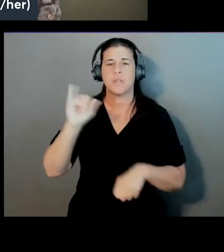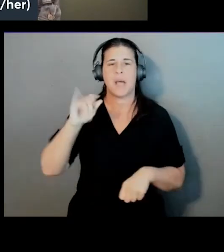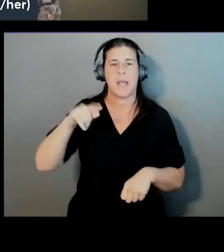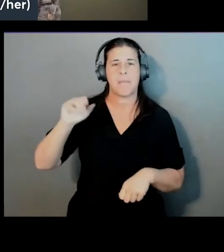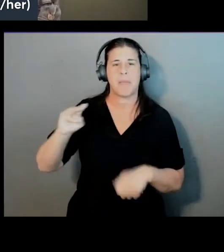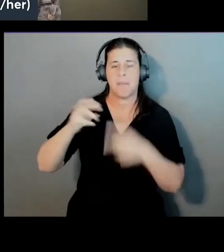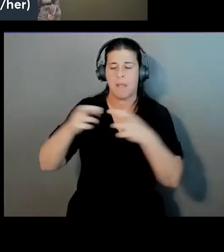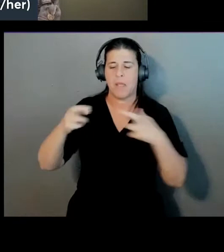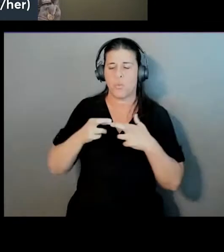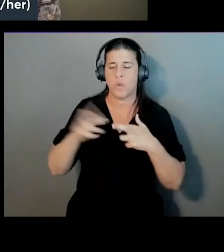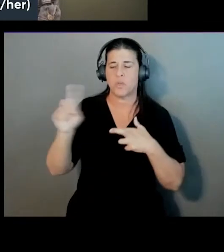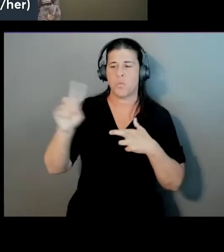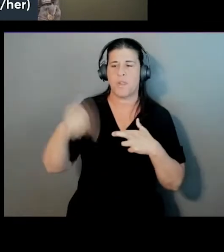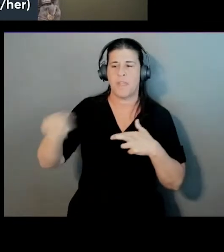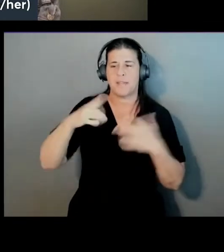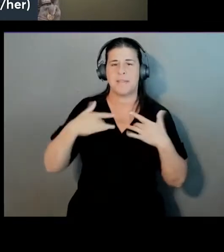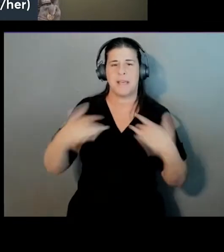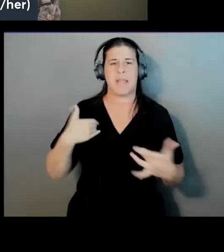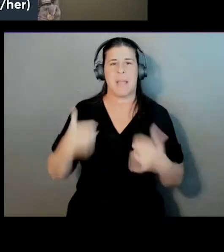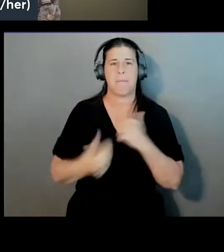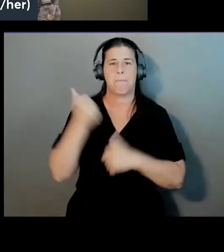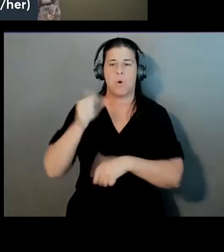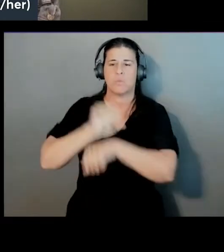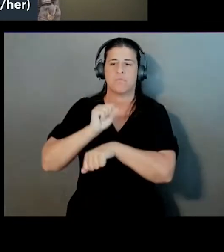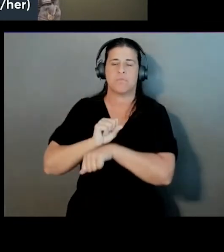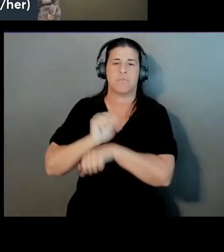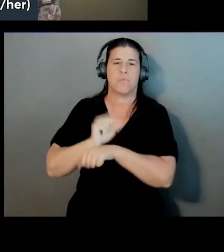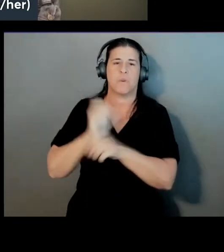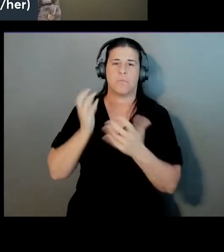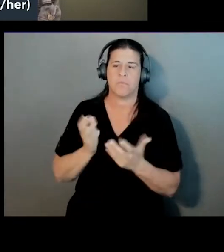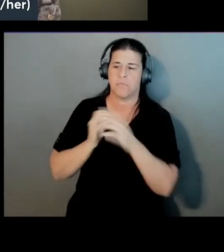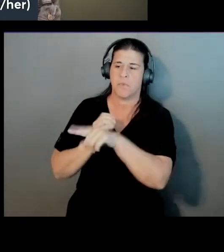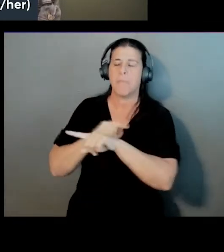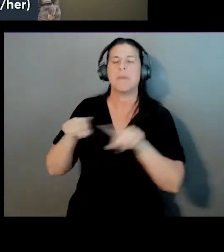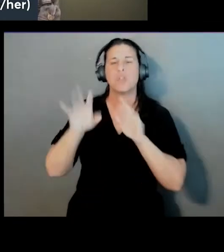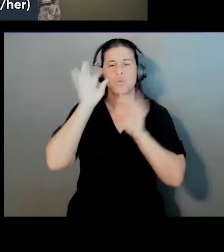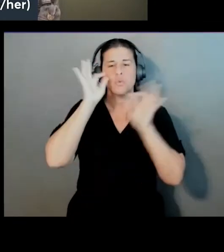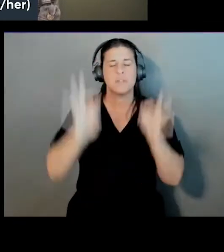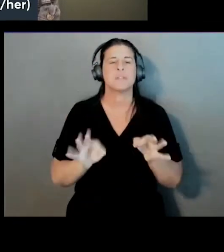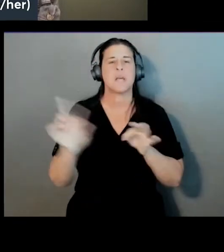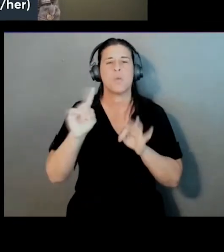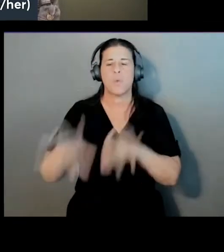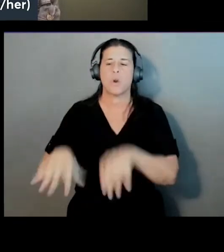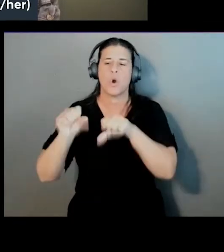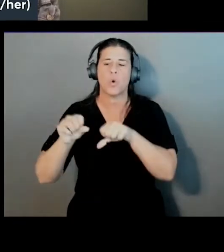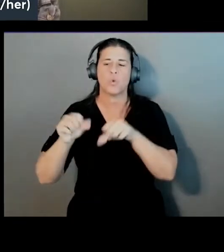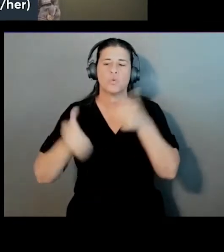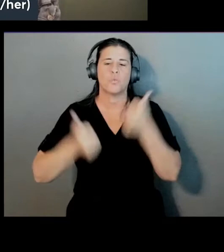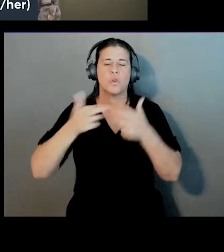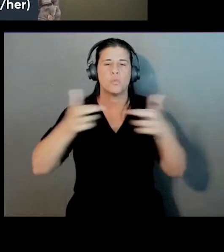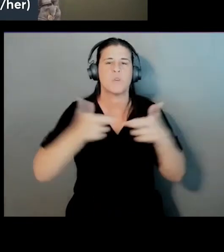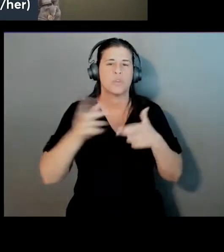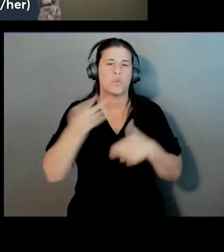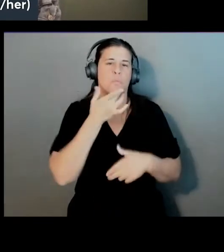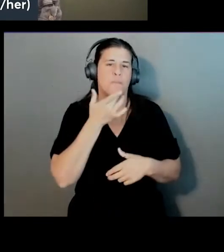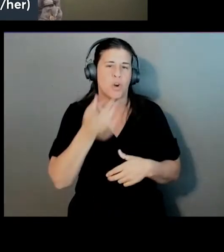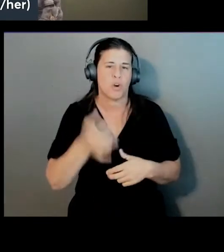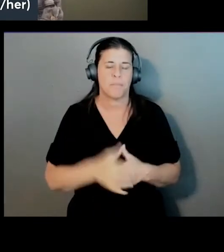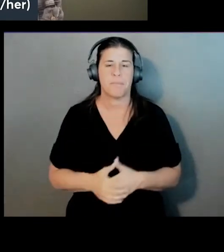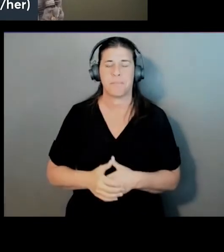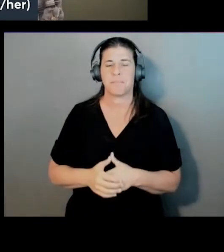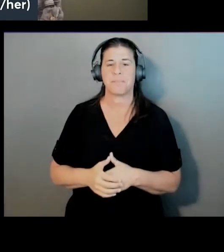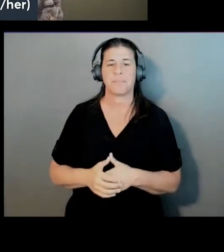where they have most of their workloads, but you can choose to host it in whichever region you would like. But you only need